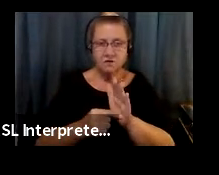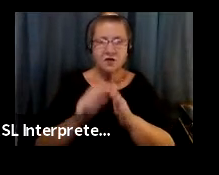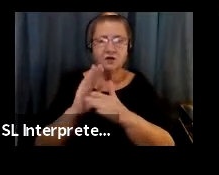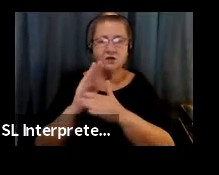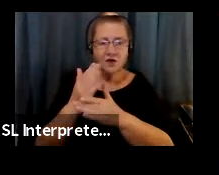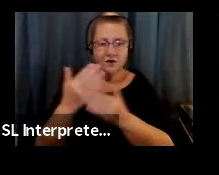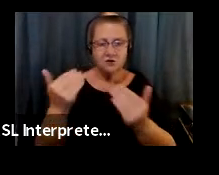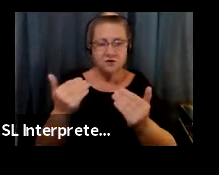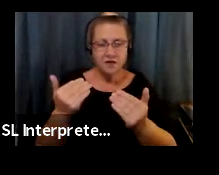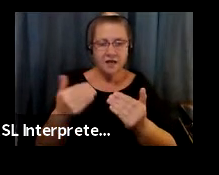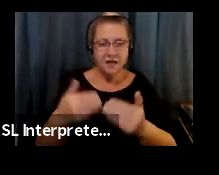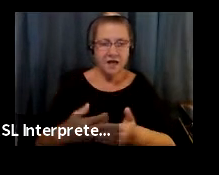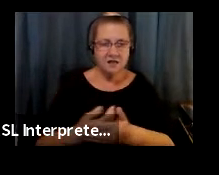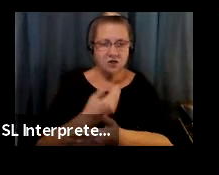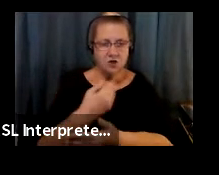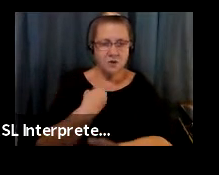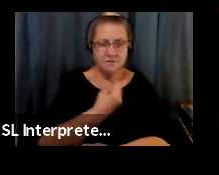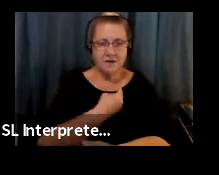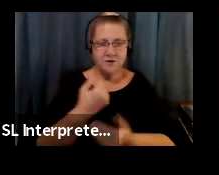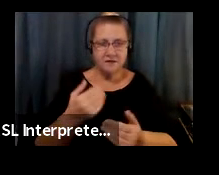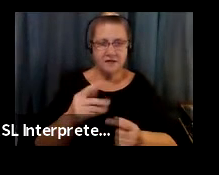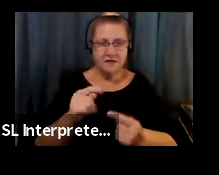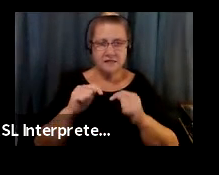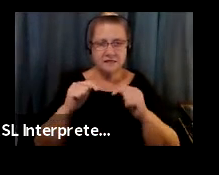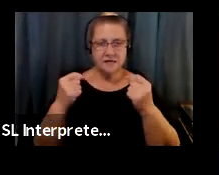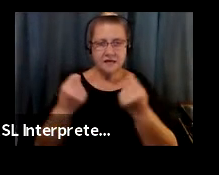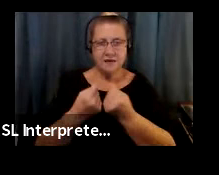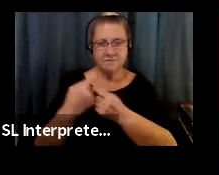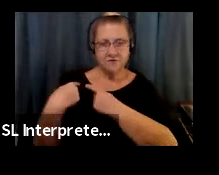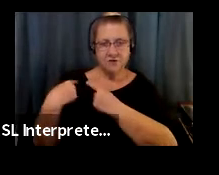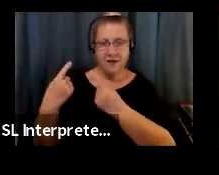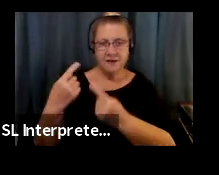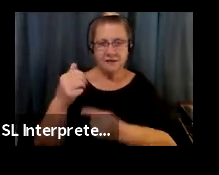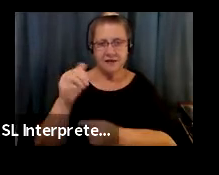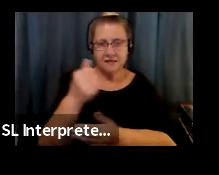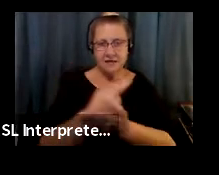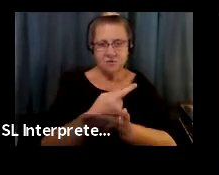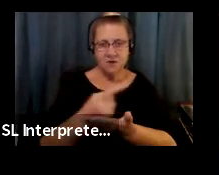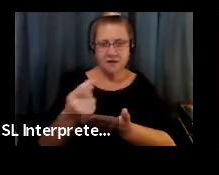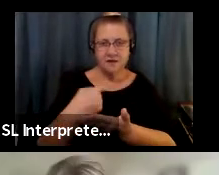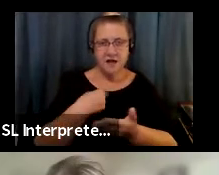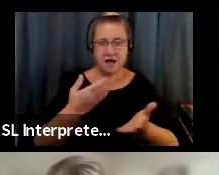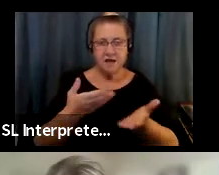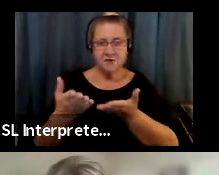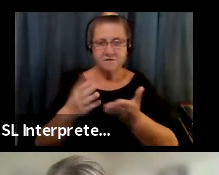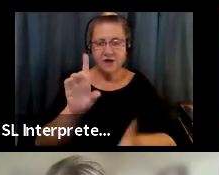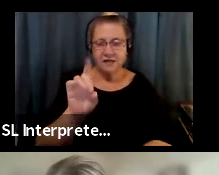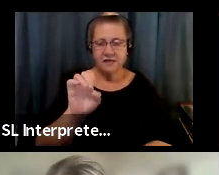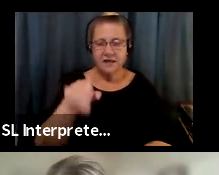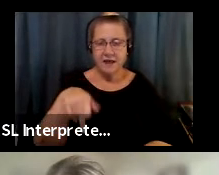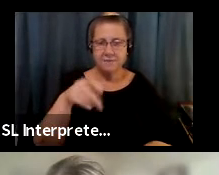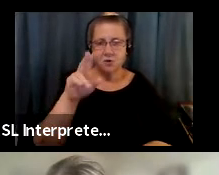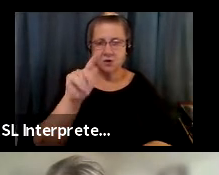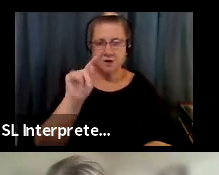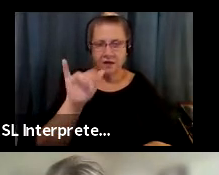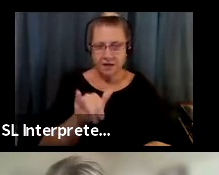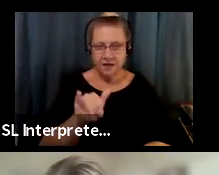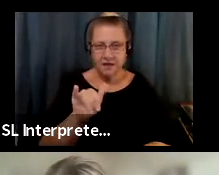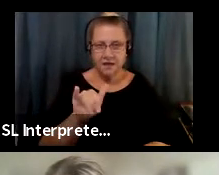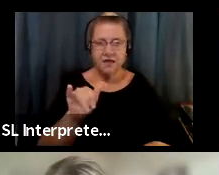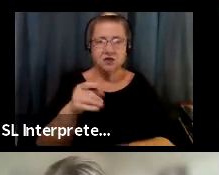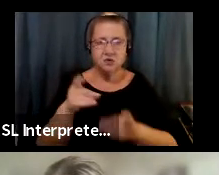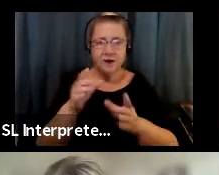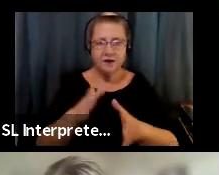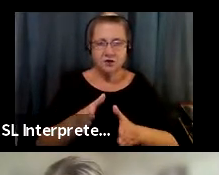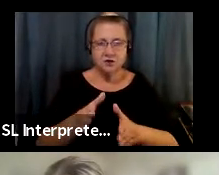is, as a newest member of this team for the past 10 weeks, I'm serving as the Deputy Director for the Office of Health Equity and